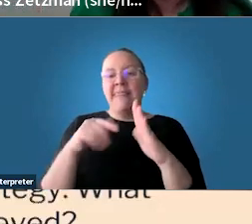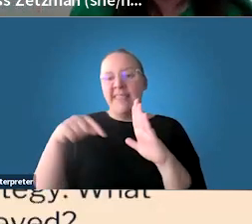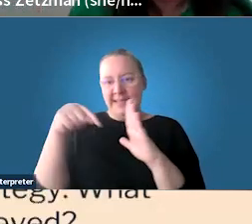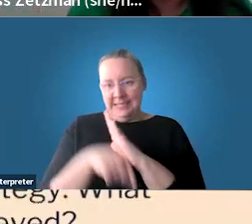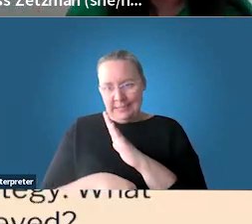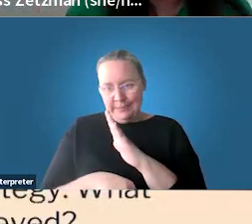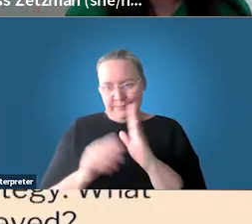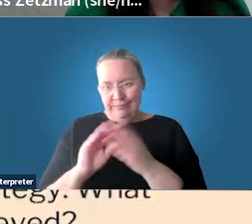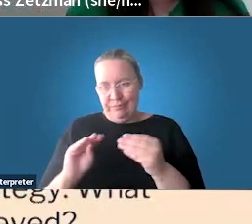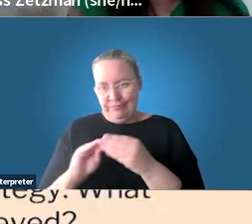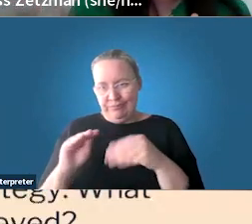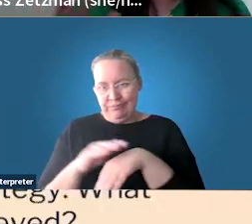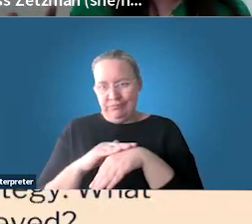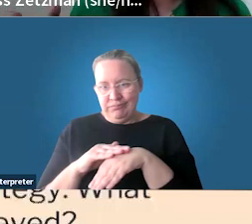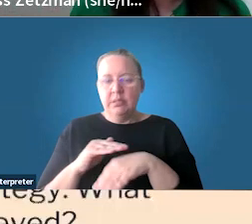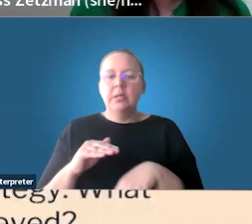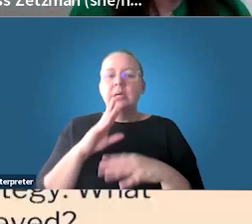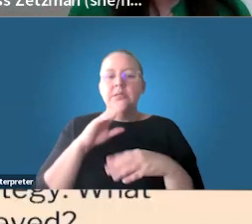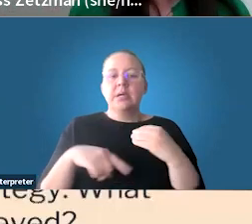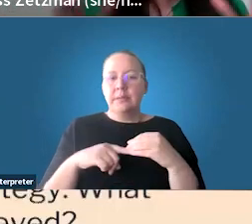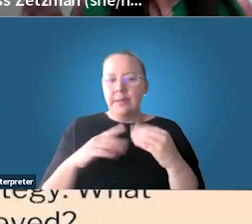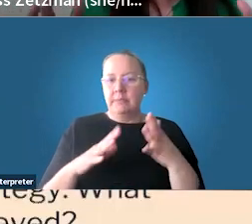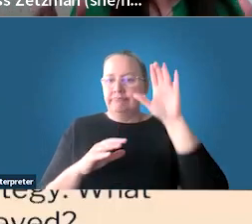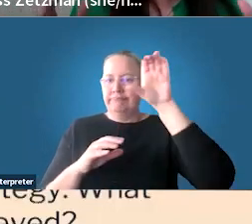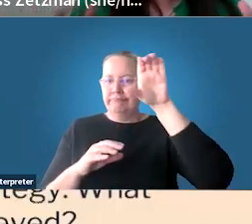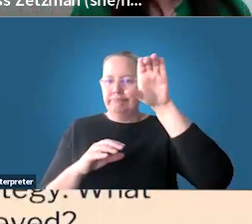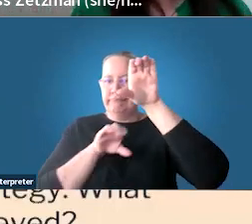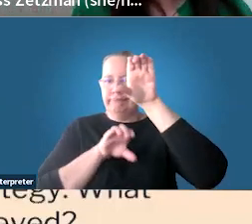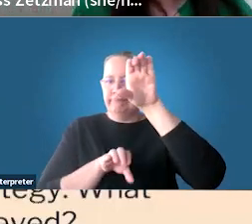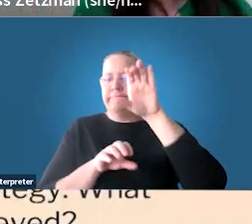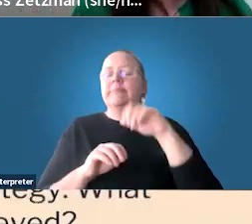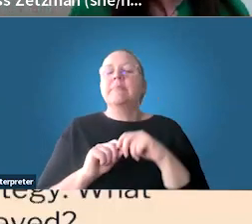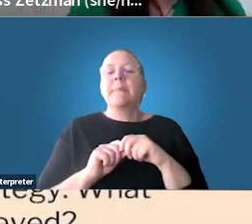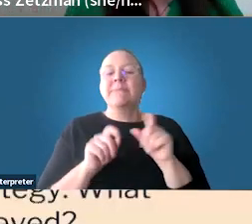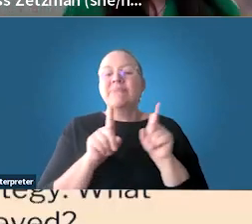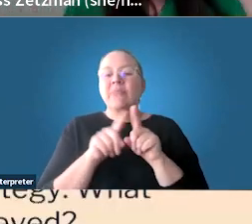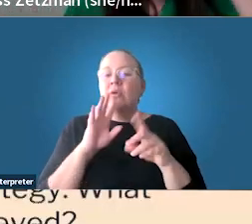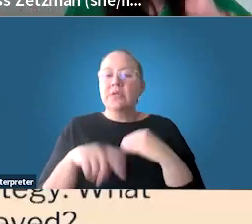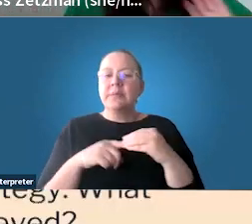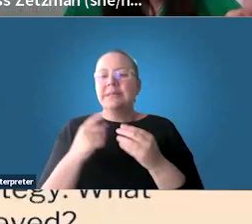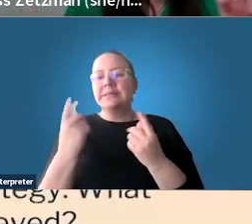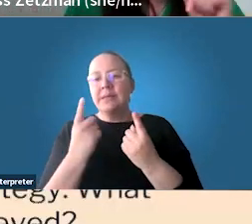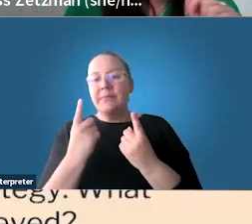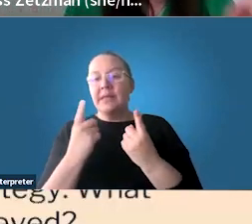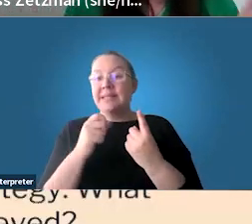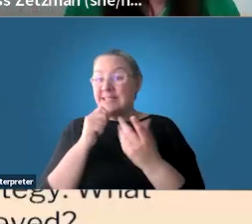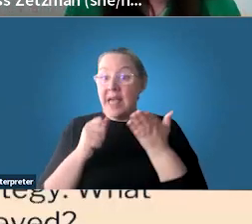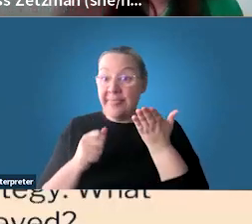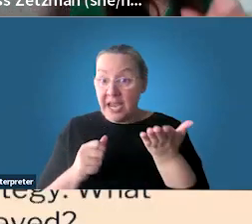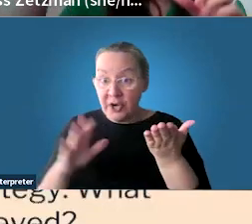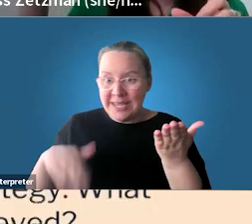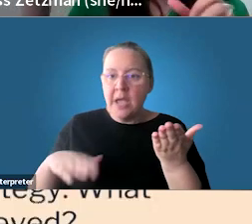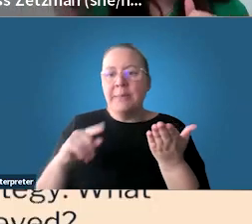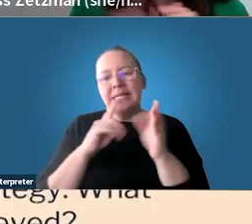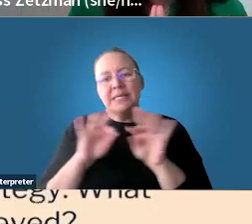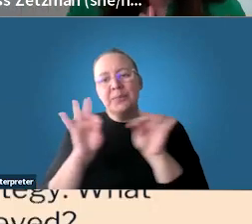those underlying values and themes that ground this narrative house and the stories that are in it. And we're also going to talk about something that's not here, but is really